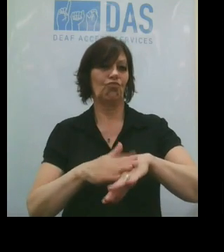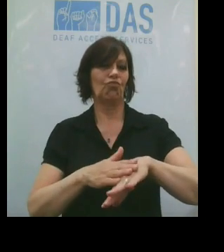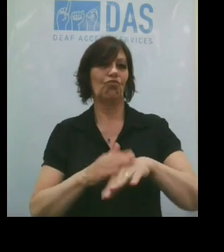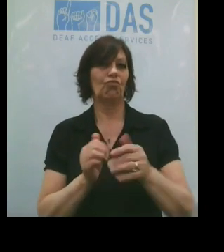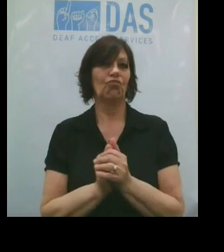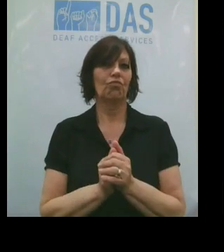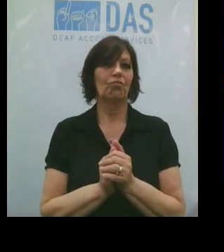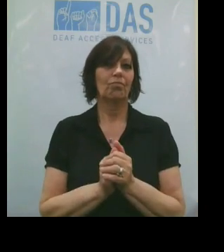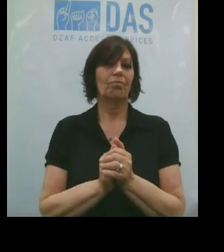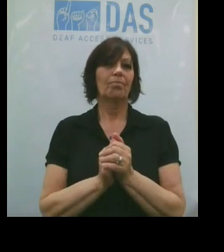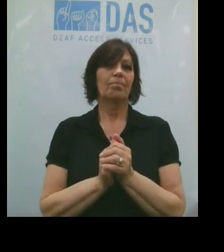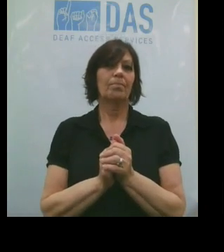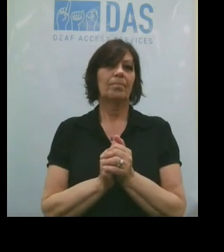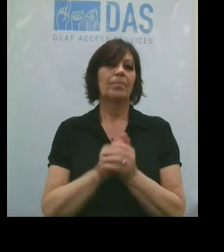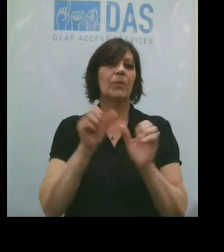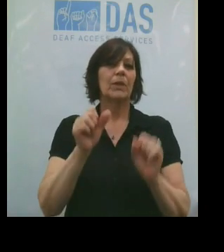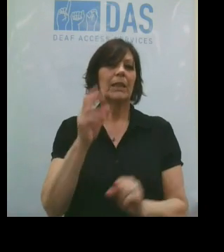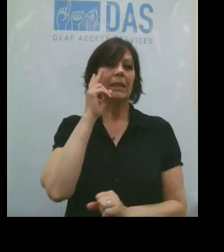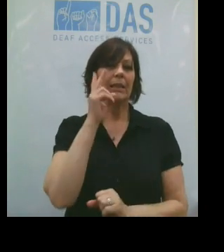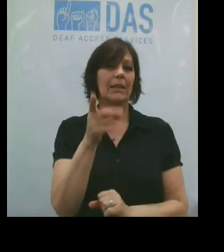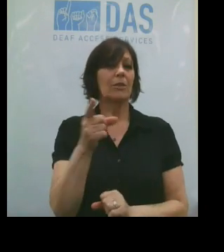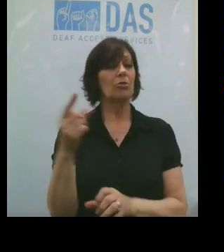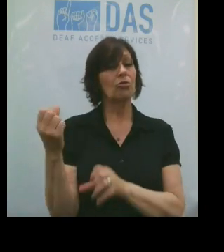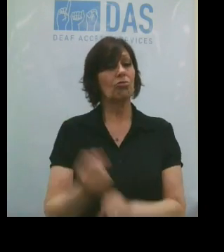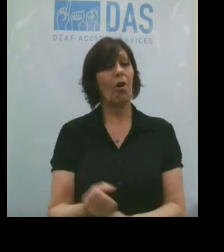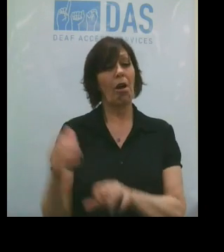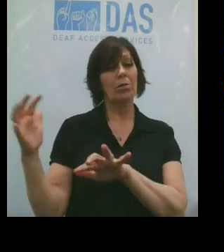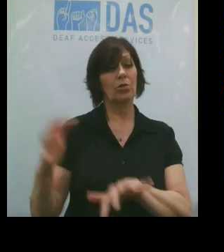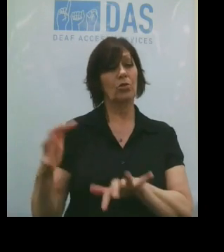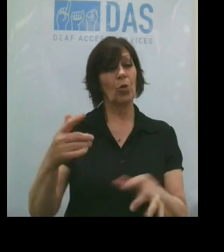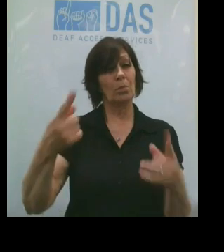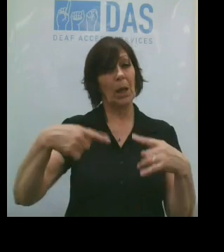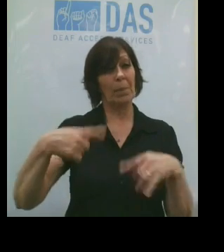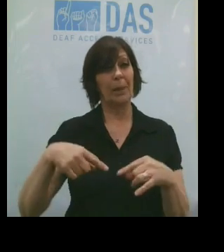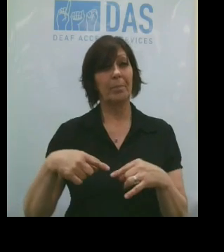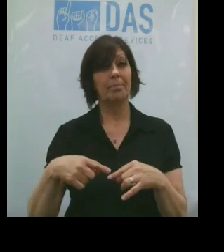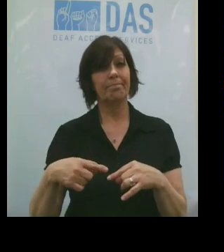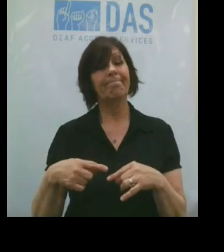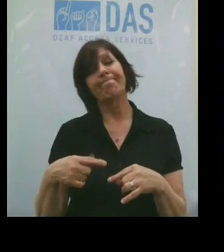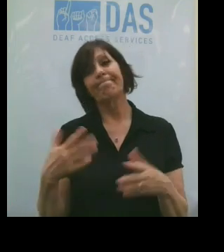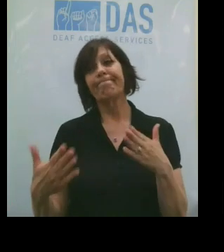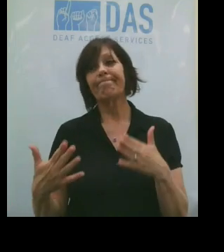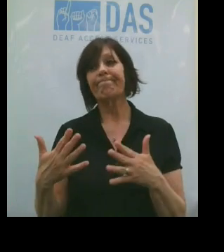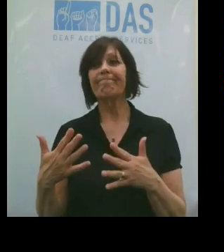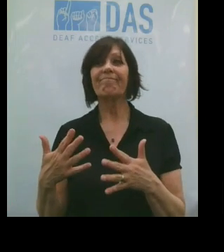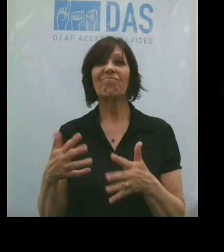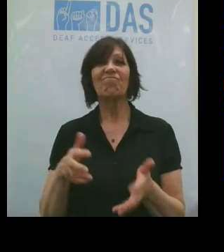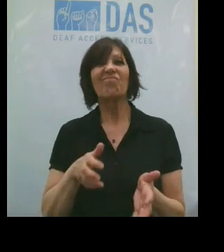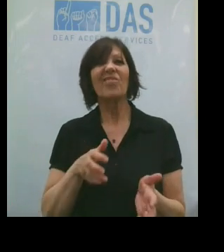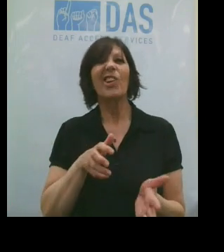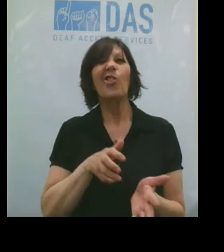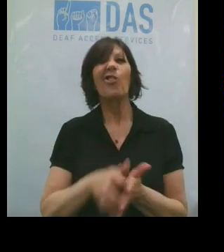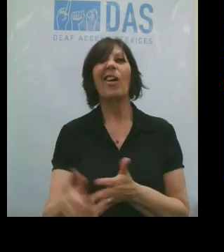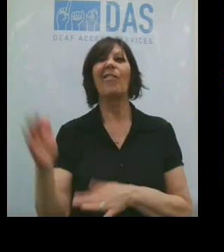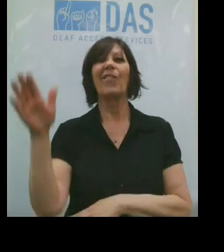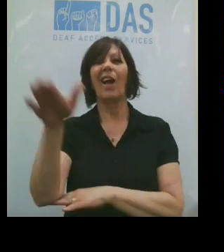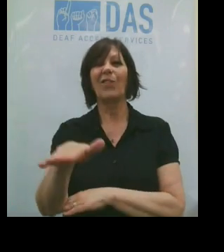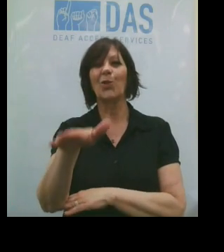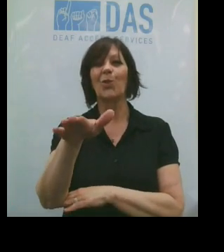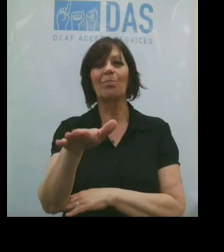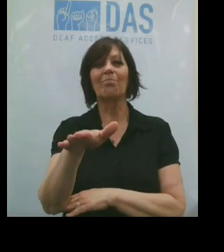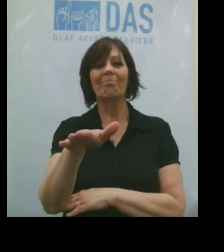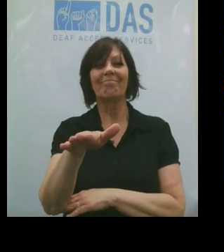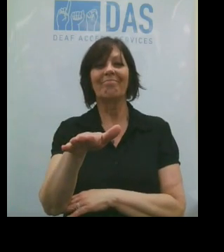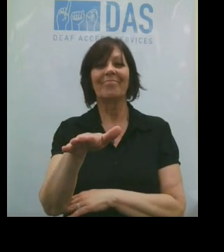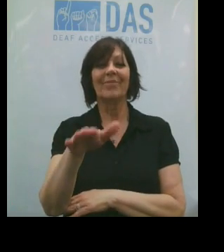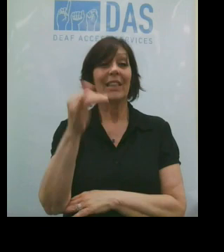extending that elsewhere. And you can see there's some pretty strong storms coming in otherwise, so we're in for probably a rough afternoon, and recommend that everybody who's in the